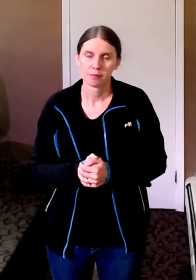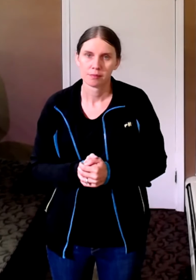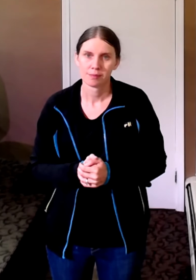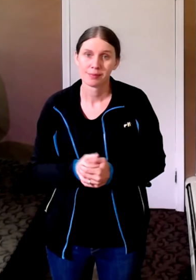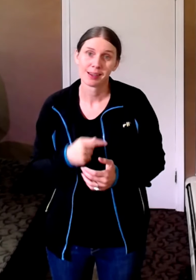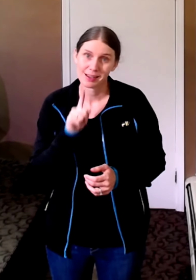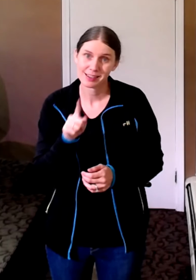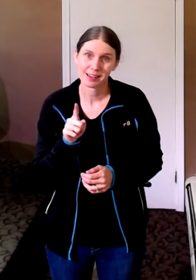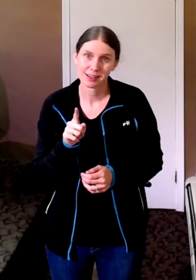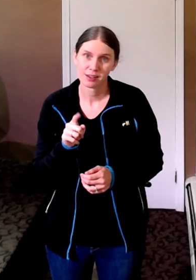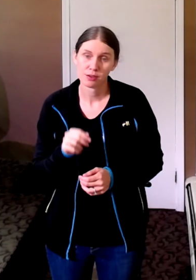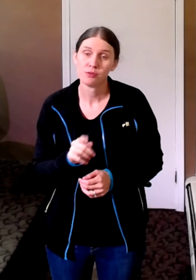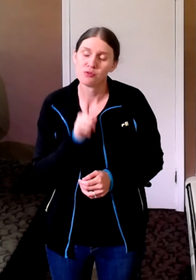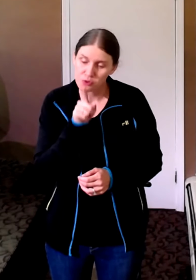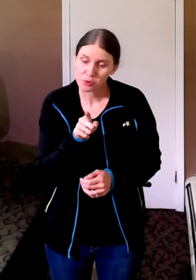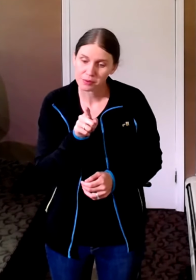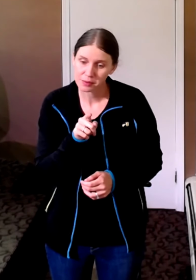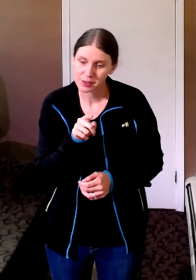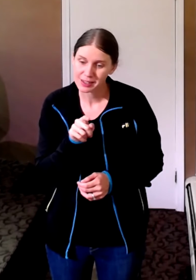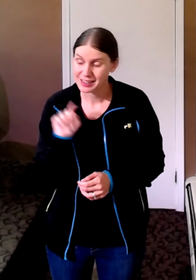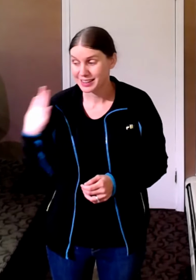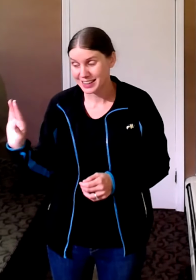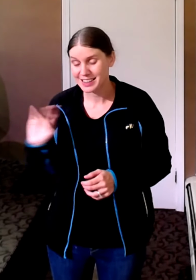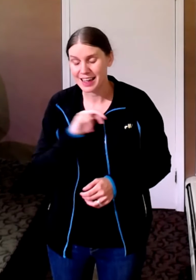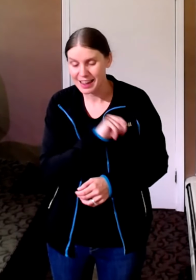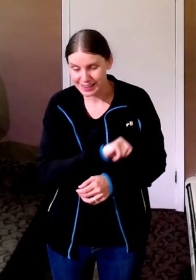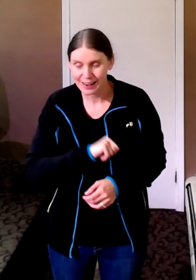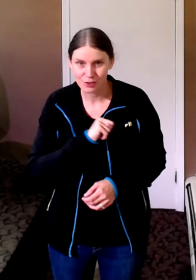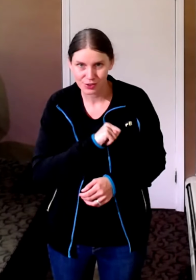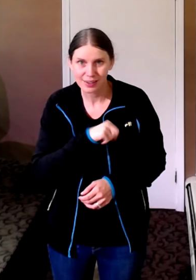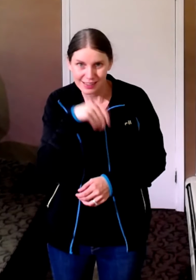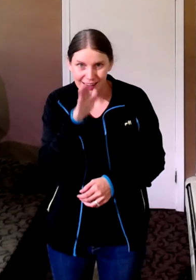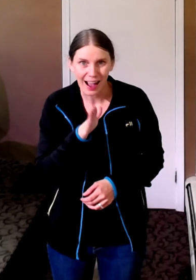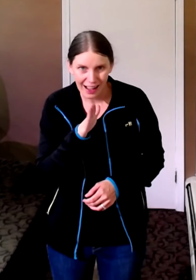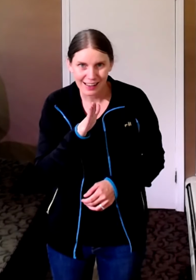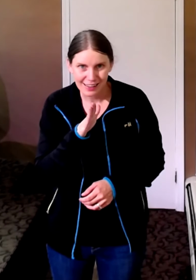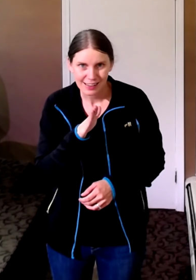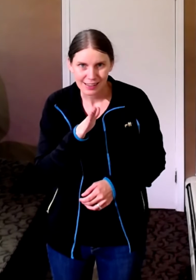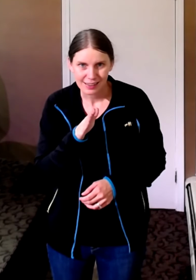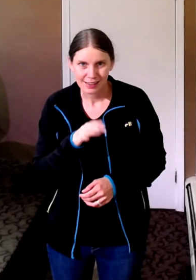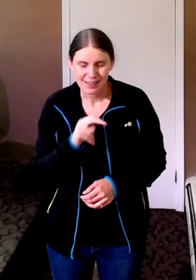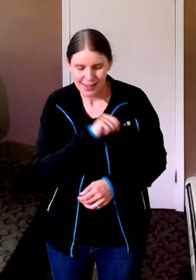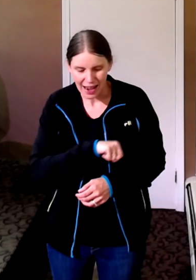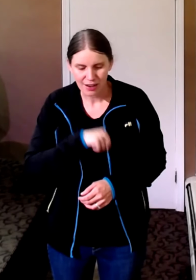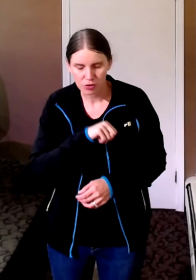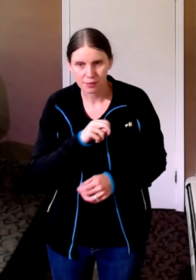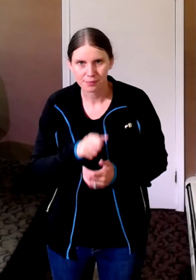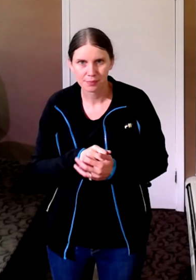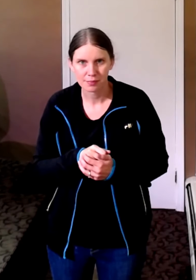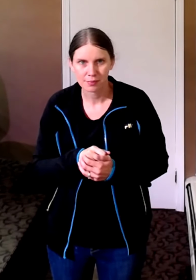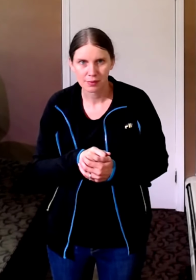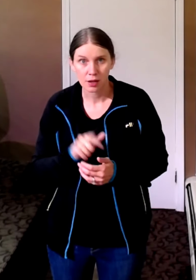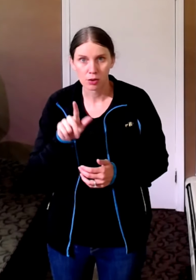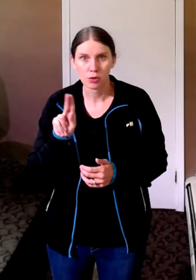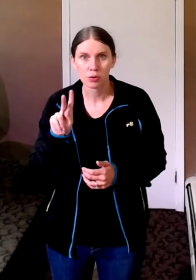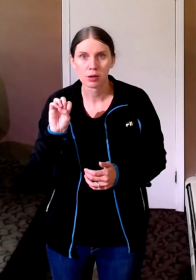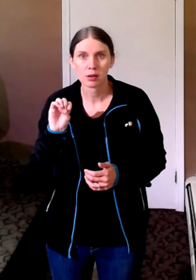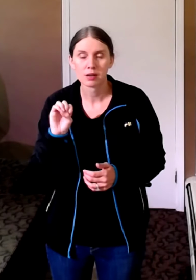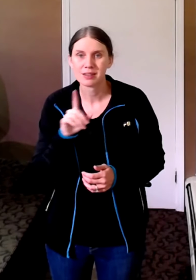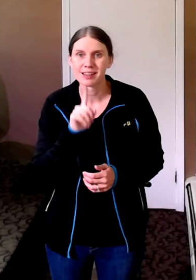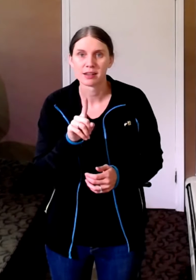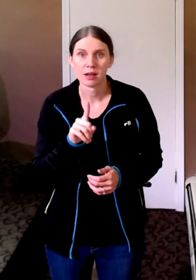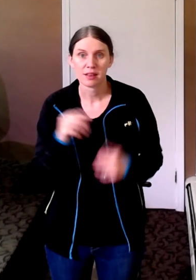Like I said, granted it was intrinsic in His very nature. It was natural for Him. I mean, in Luke 1:35,